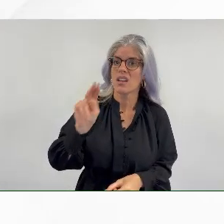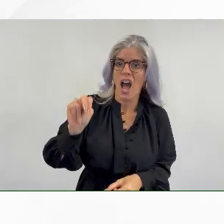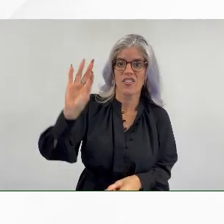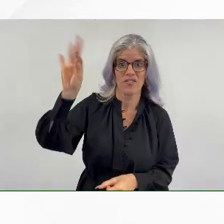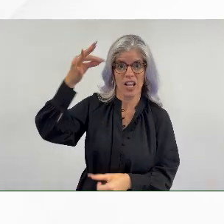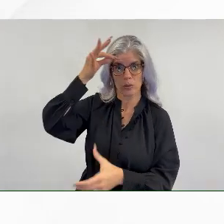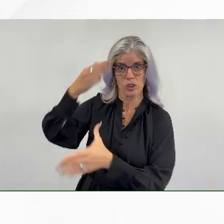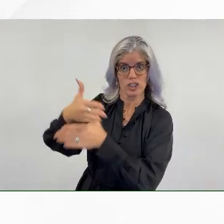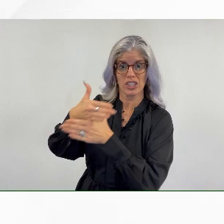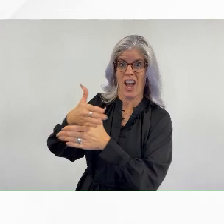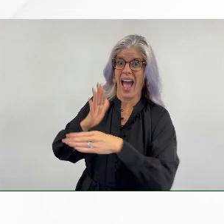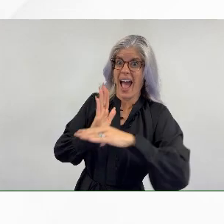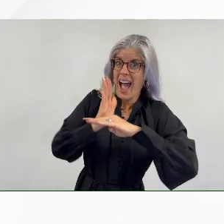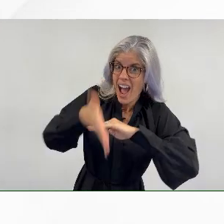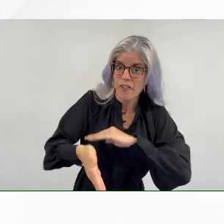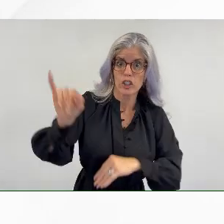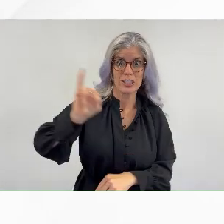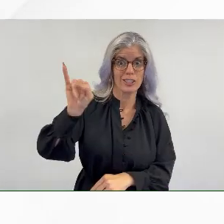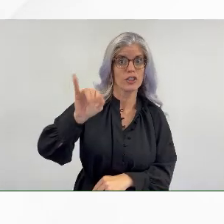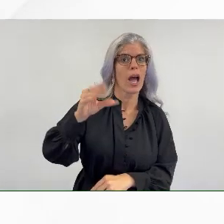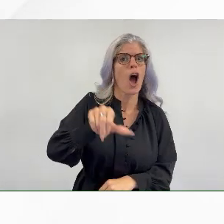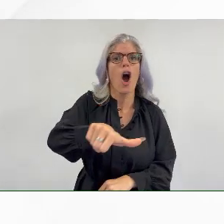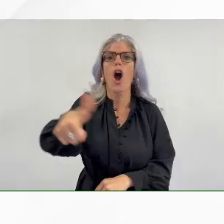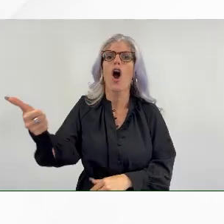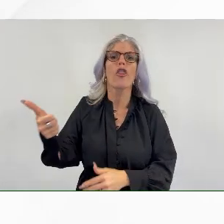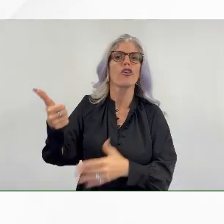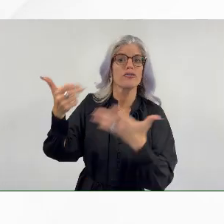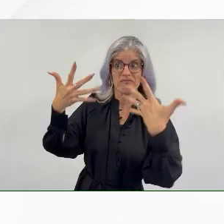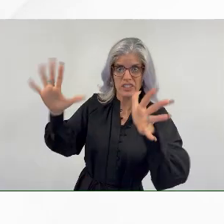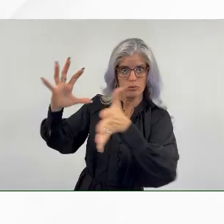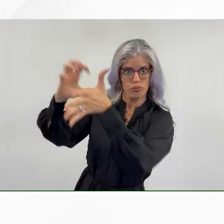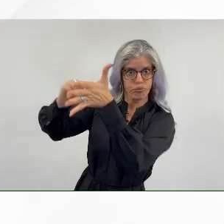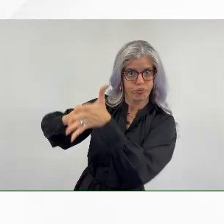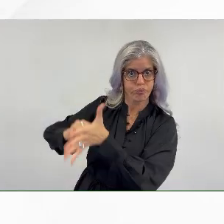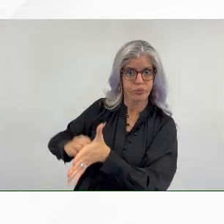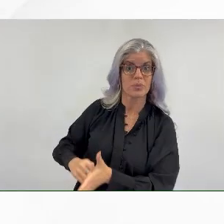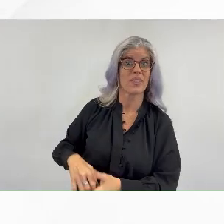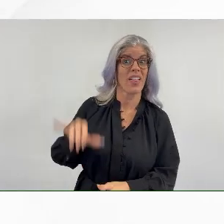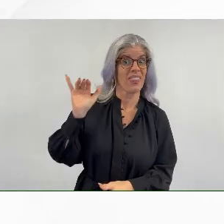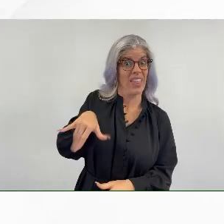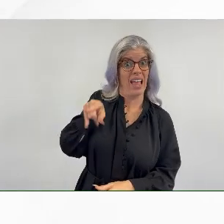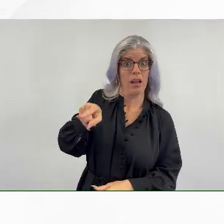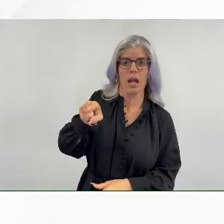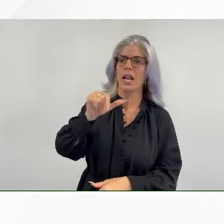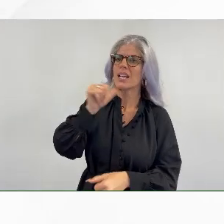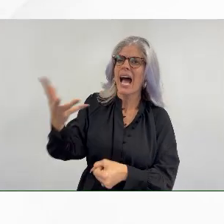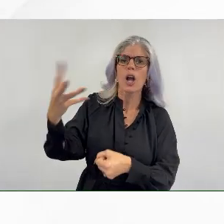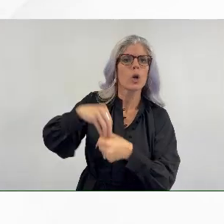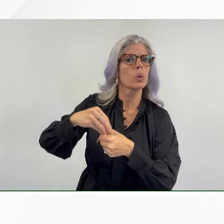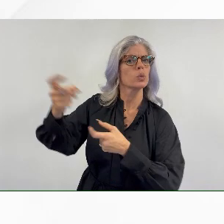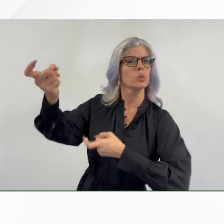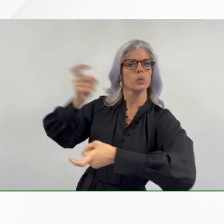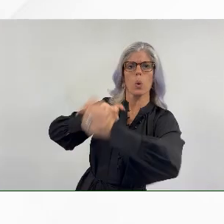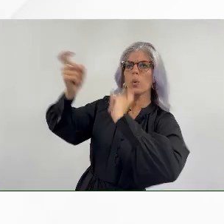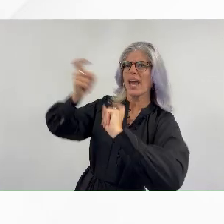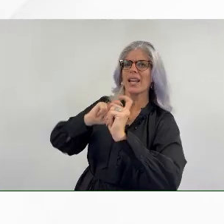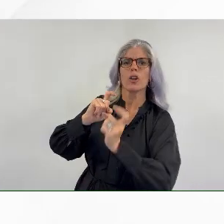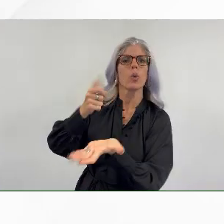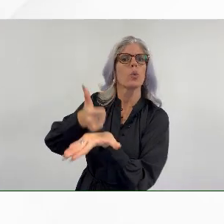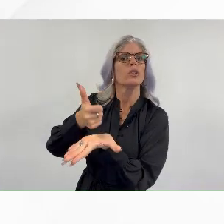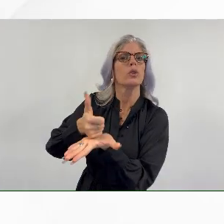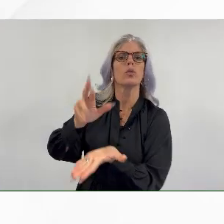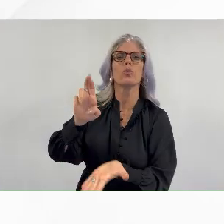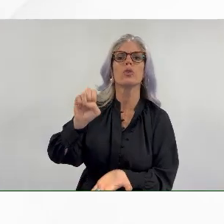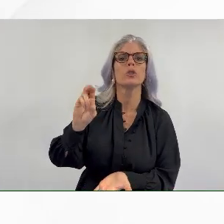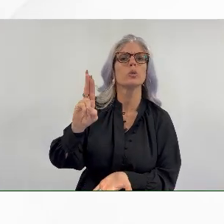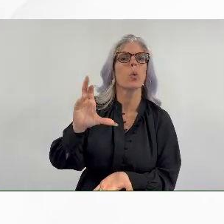document all your administrative costs to substantiate the eligibility of costs and activities claimed as management cost. Your documentation